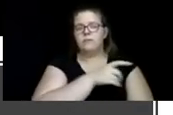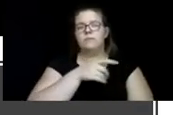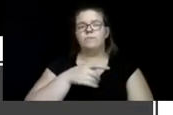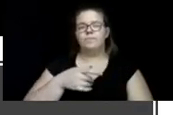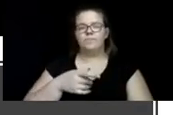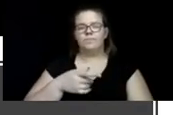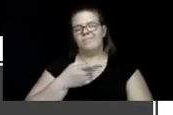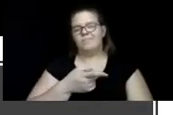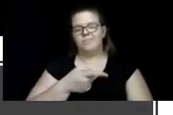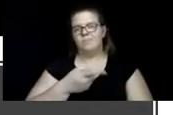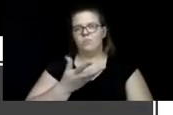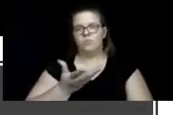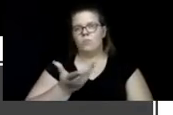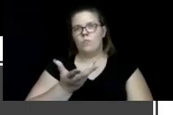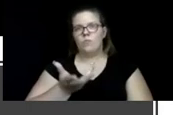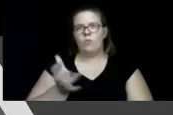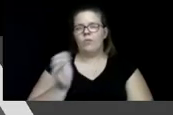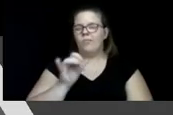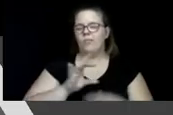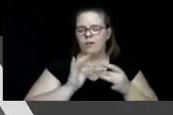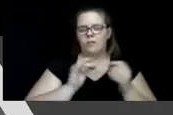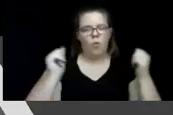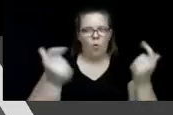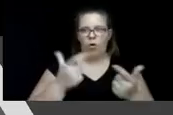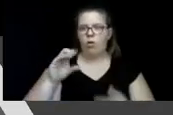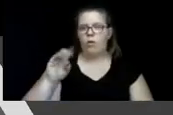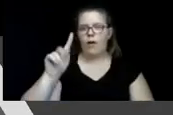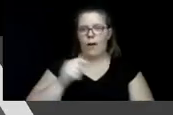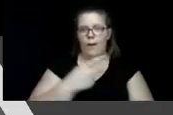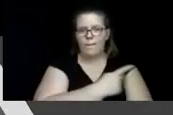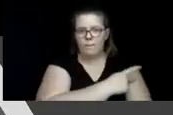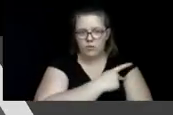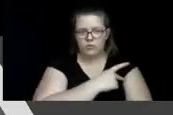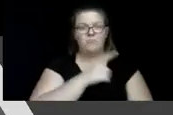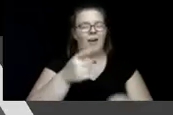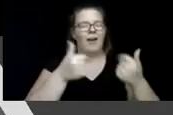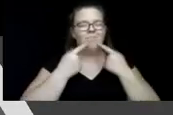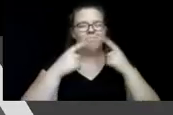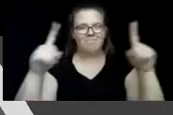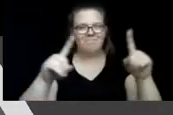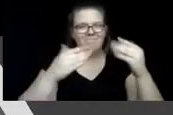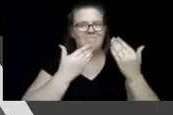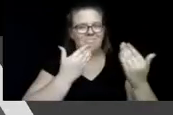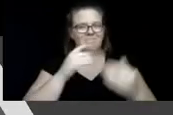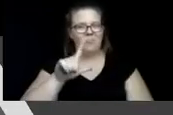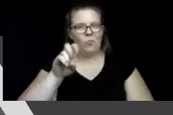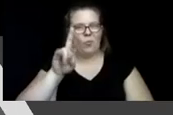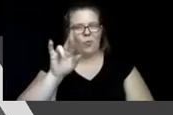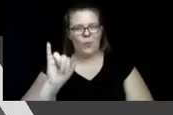their, all, like I said, all outpatient. There we go. Thanks, Lori.